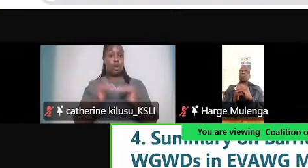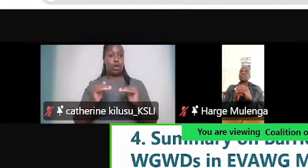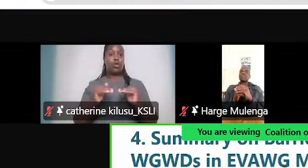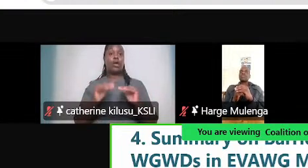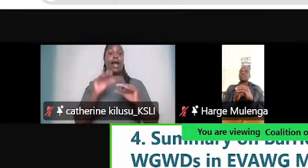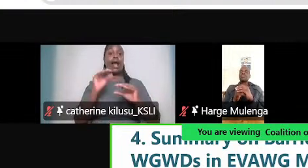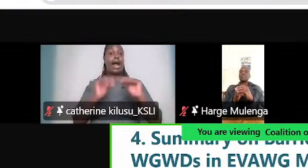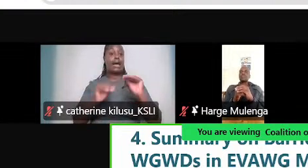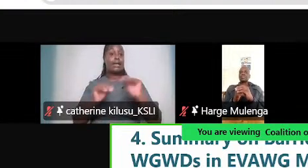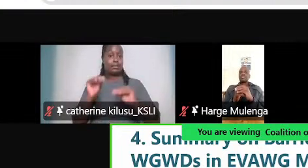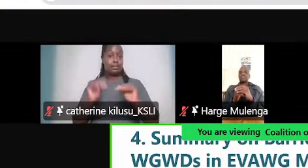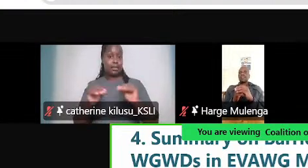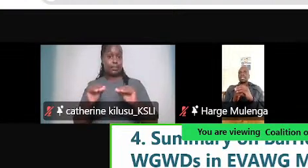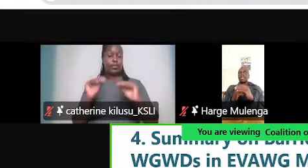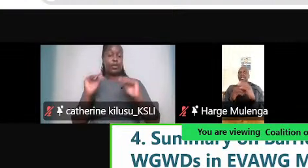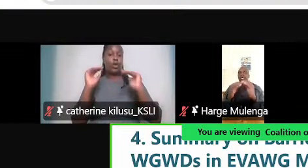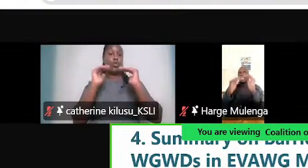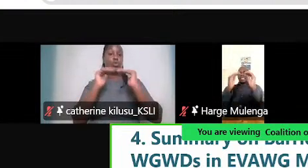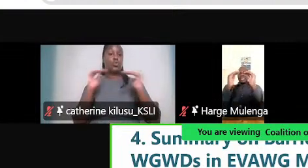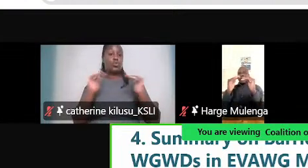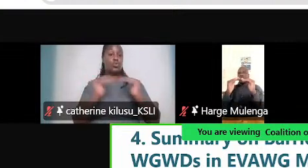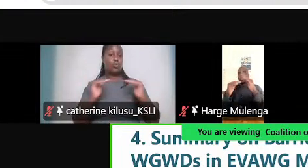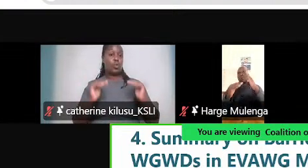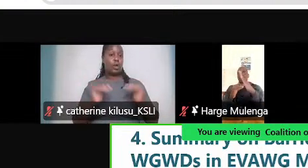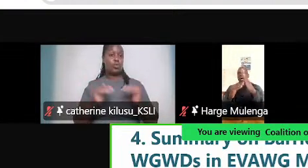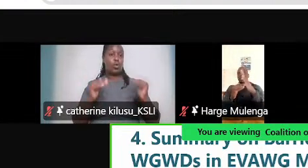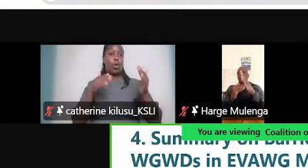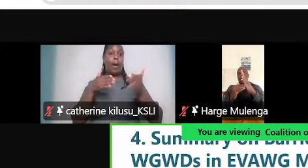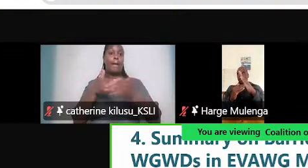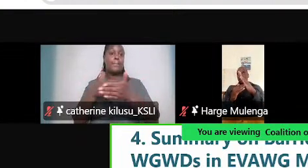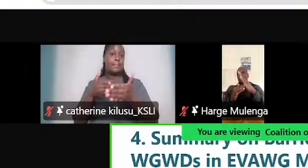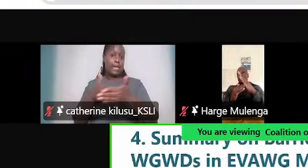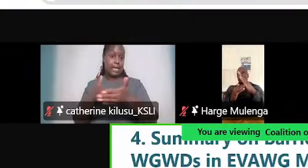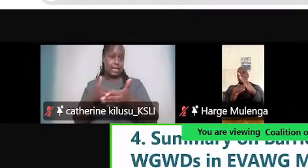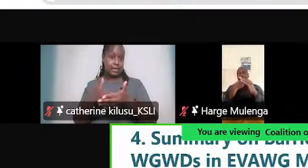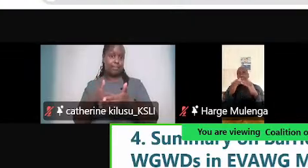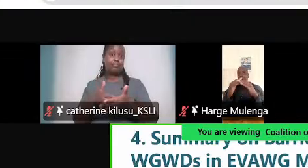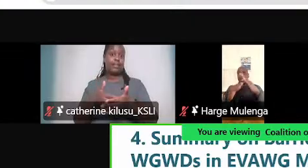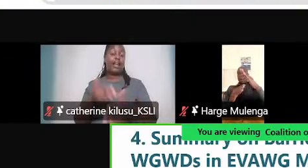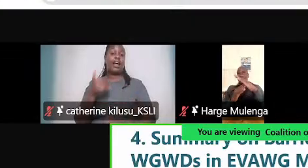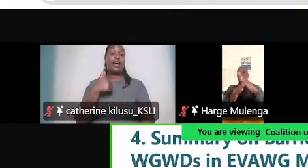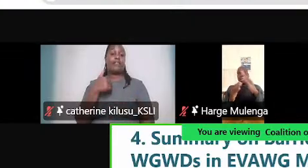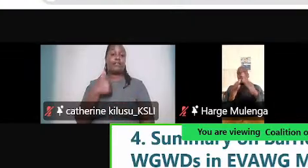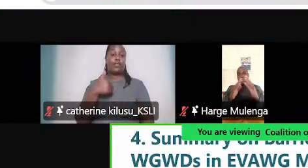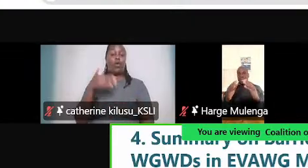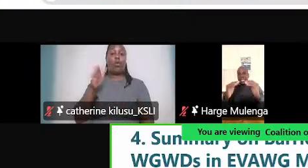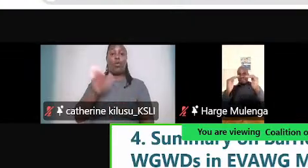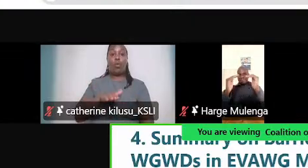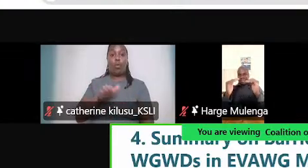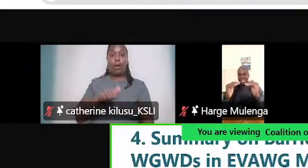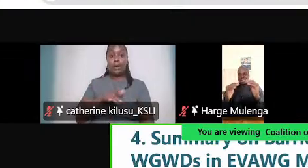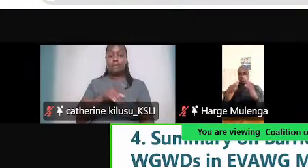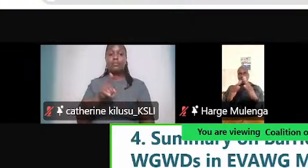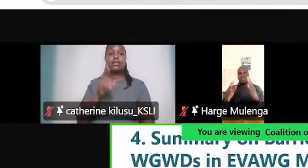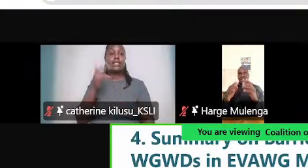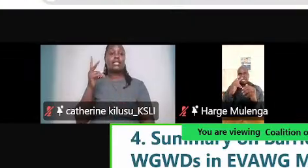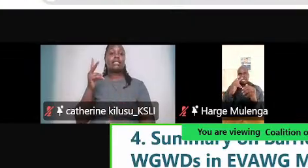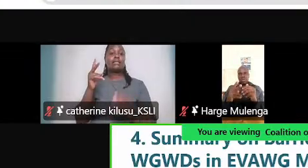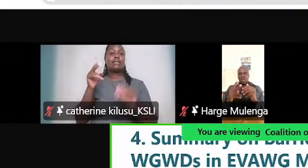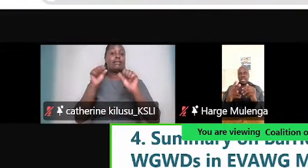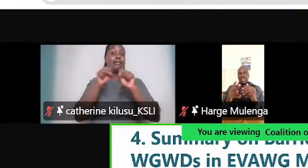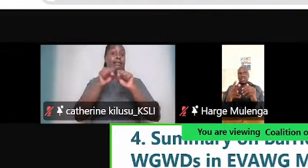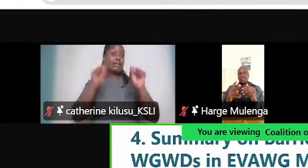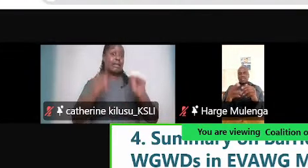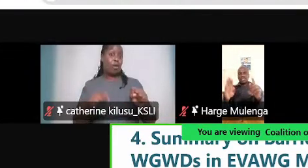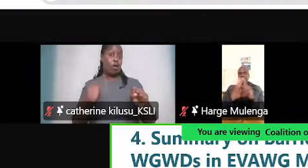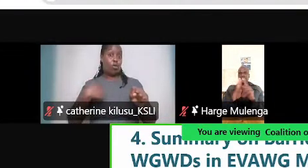structural barriers, like we have said, the structural barriers are still in place. Women with these systems, we have the systems